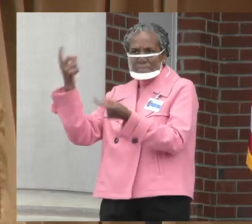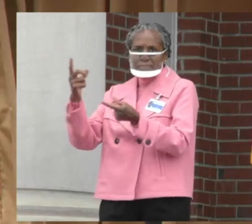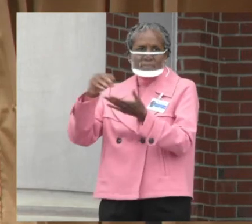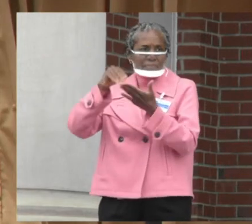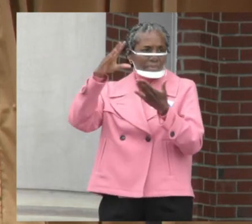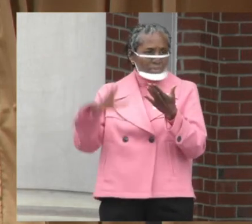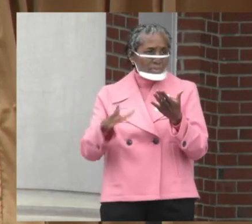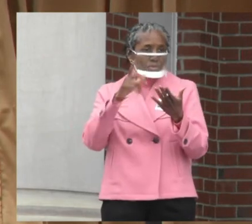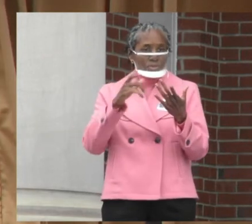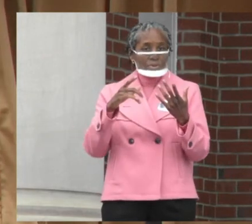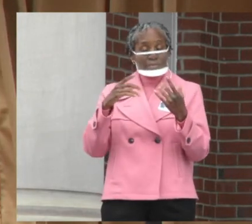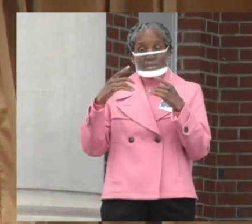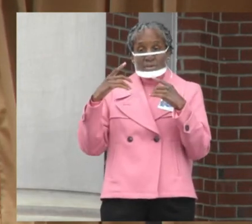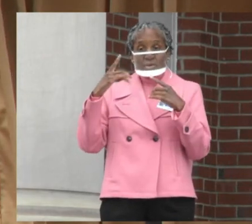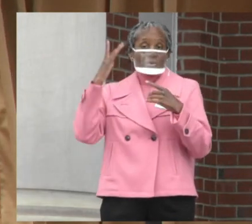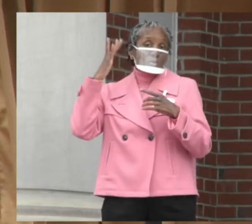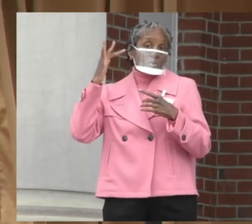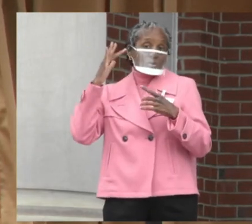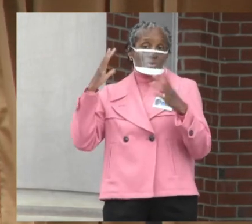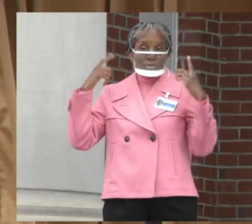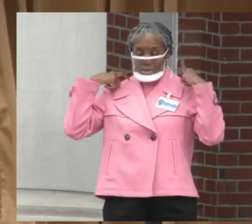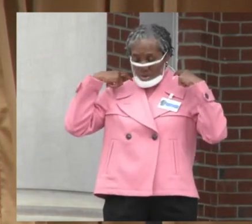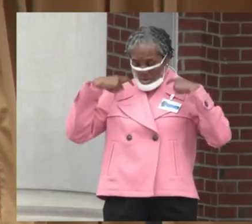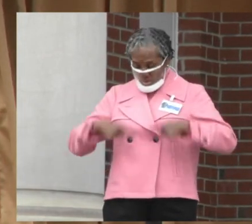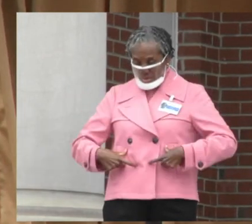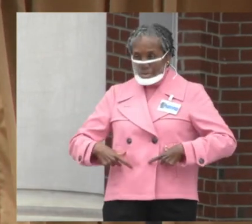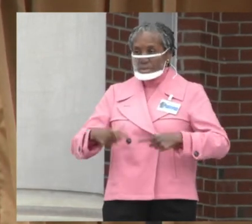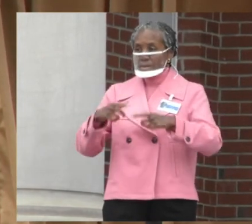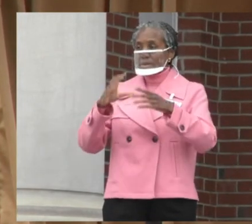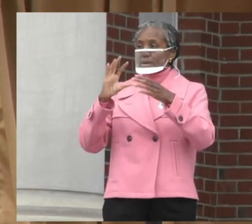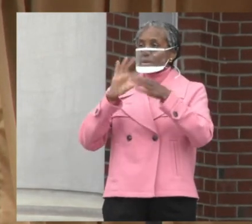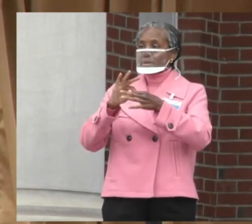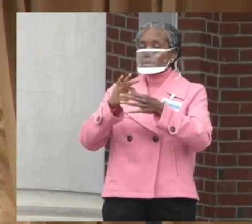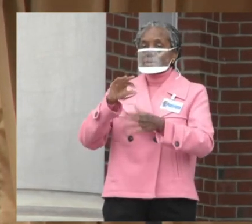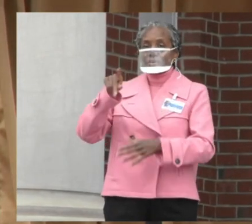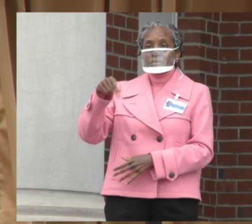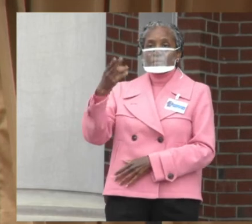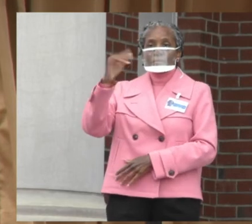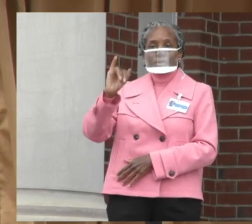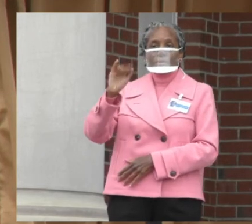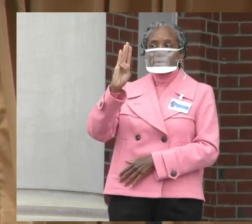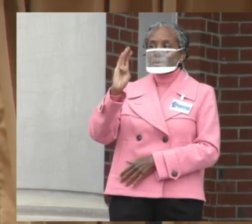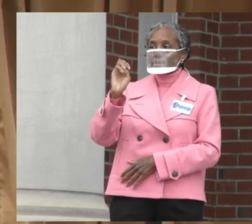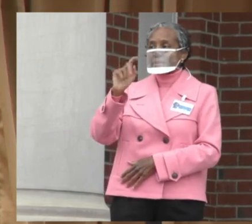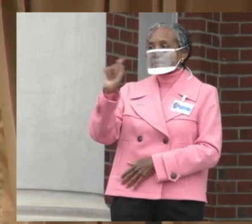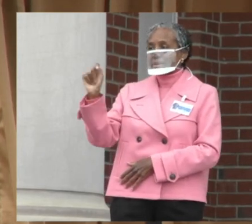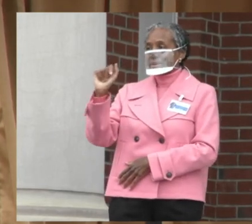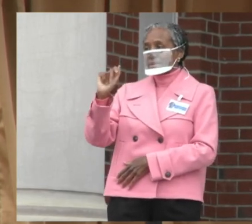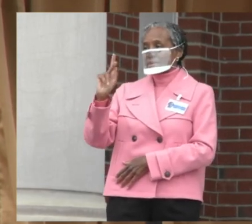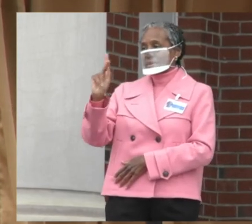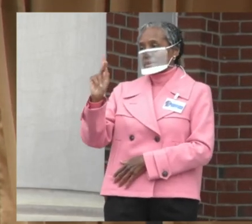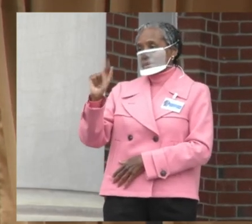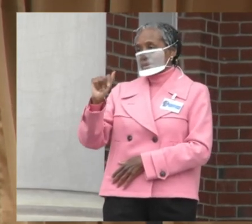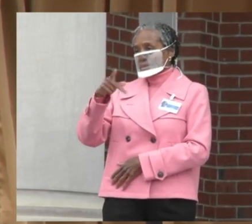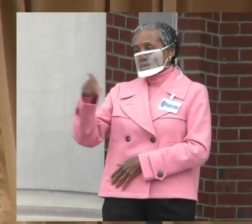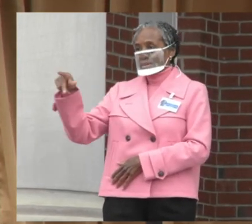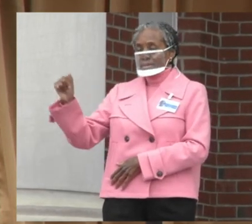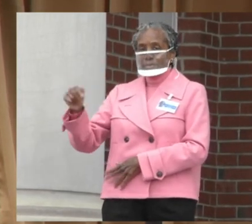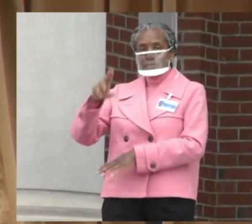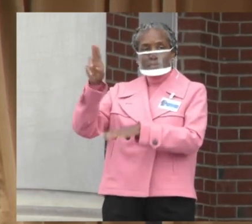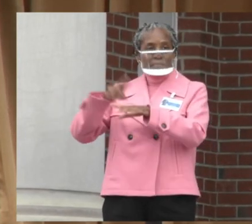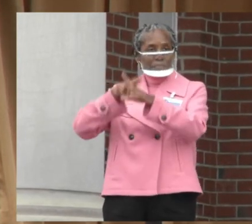Students wearing gold sashes are members of Phi Theta Kappa National Honor Society. This society is